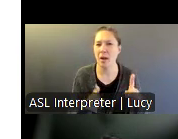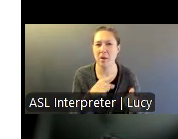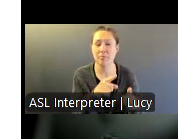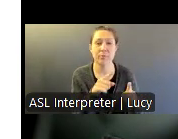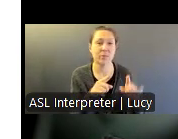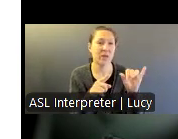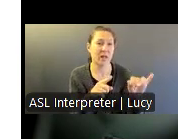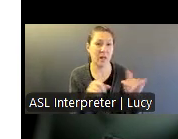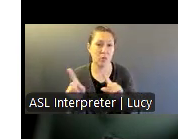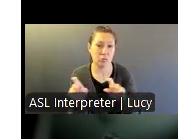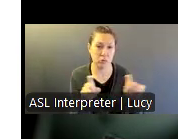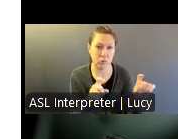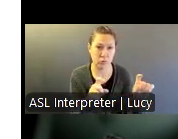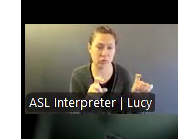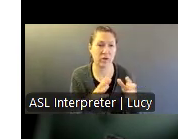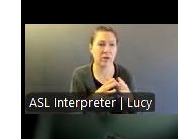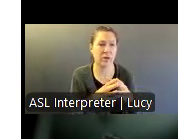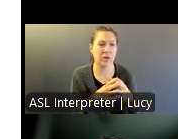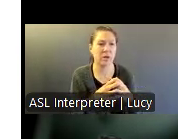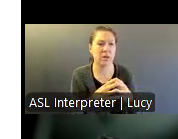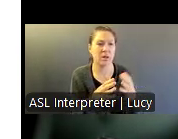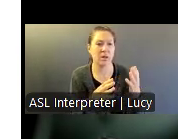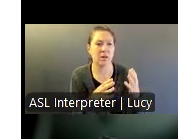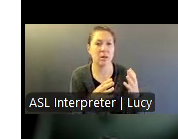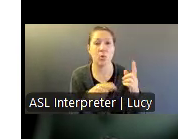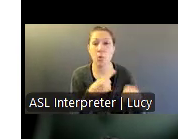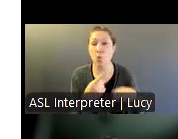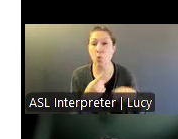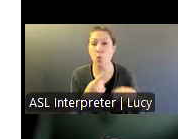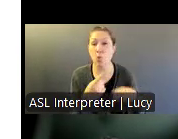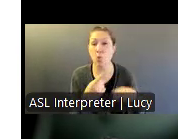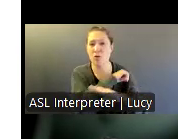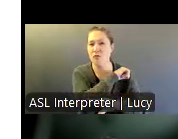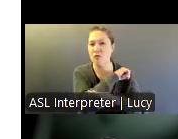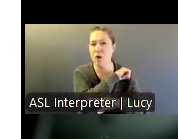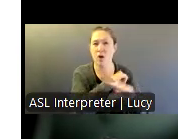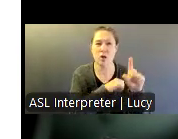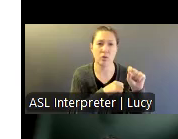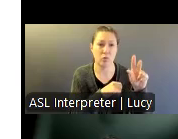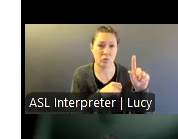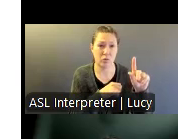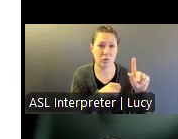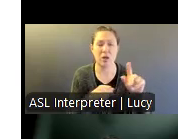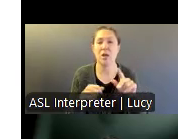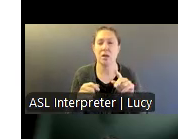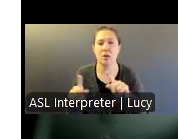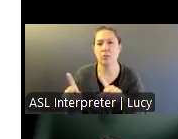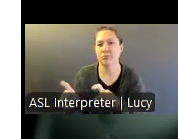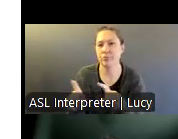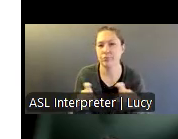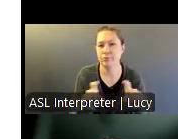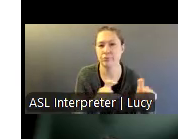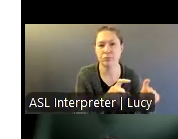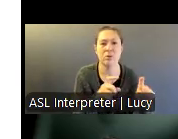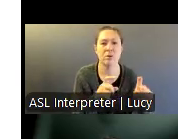had out in the fall of 2023 to collect data on root causes